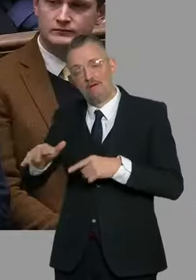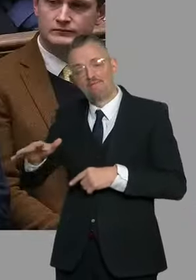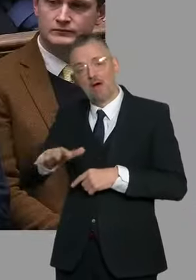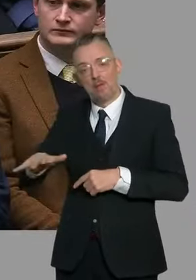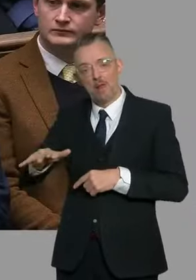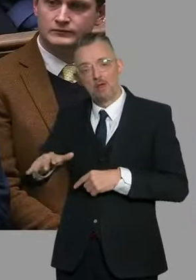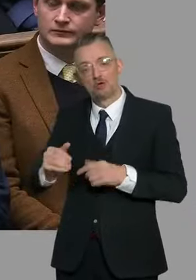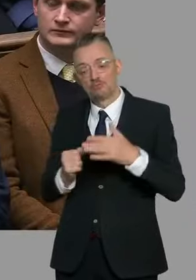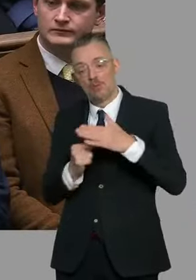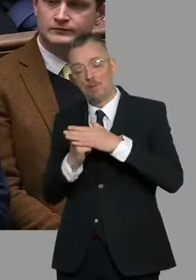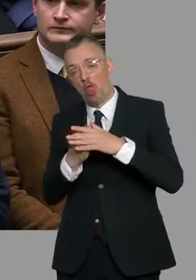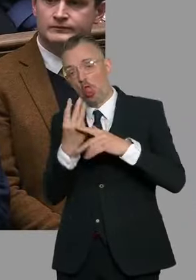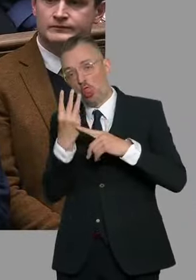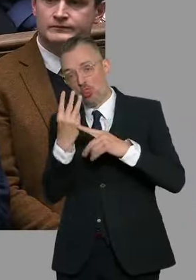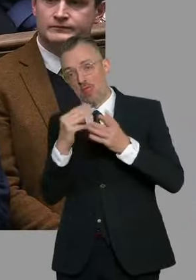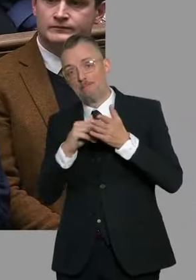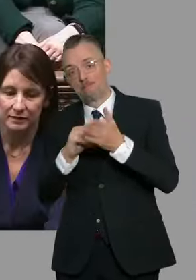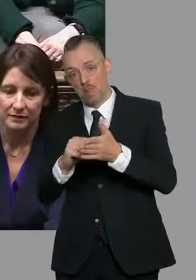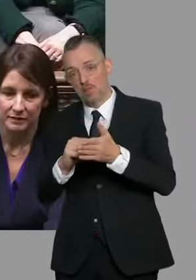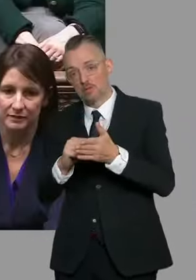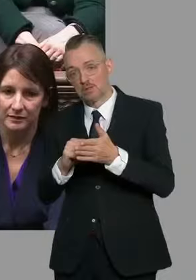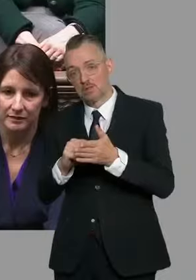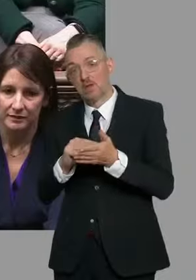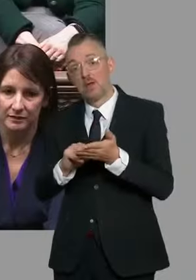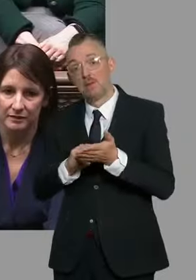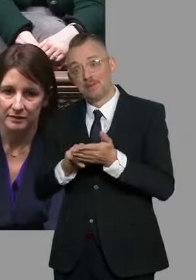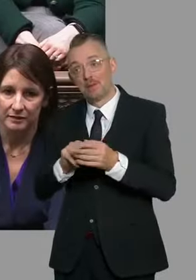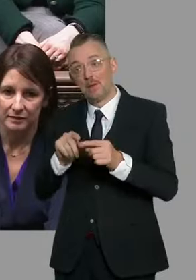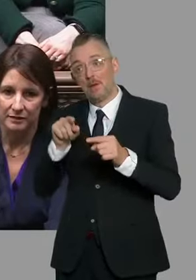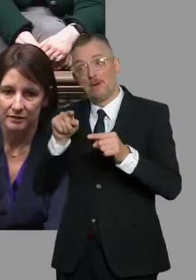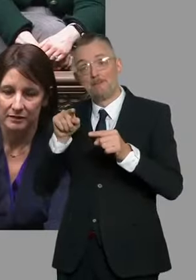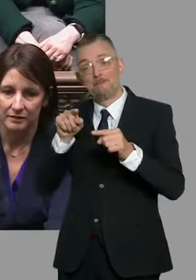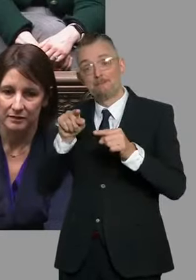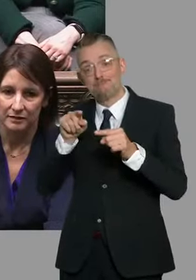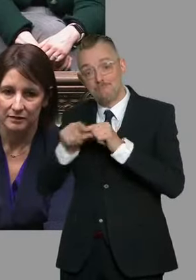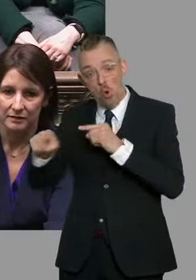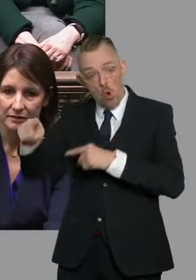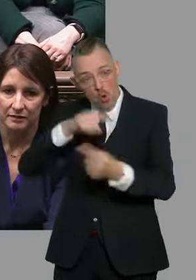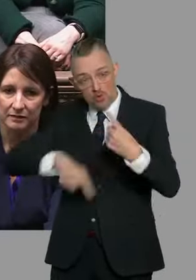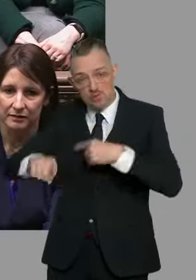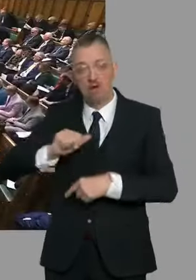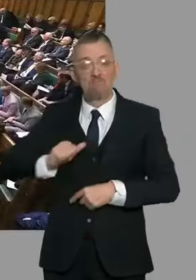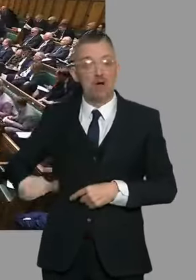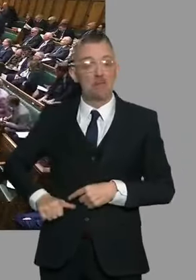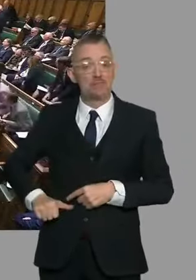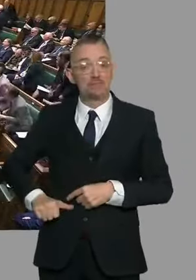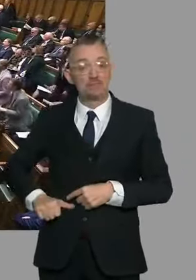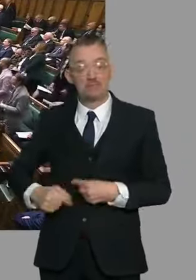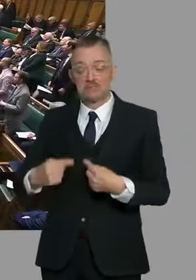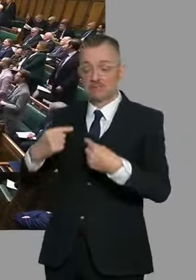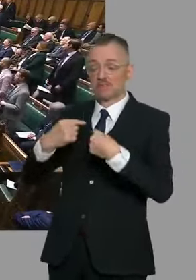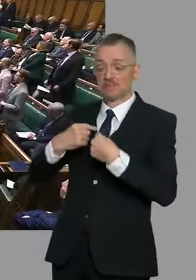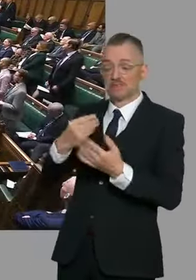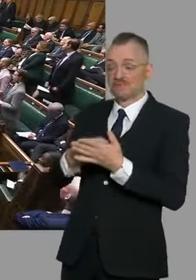vast majority of farmers will be unaffected, despite the fear-mongering of the party opposite. Bill